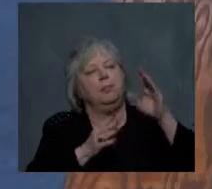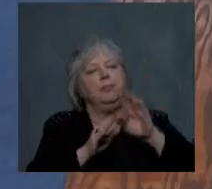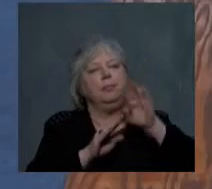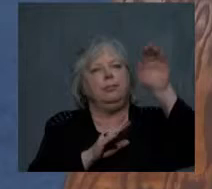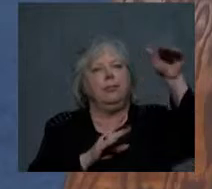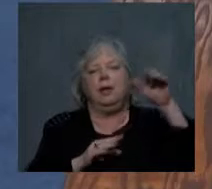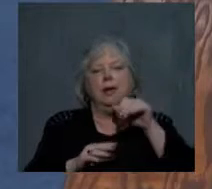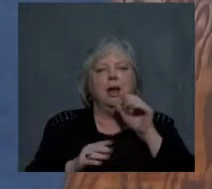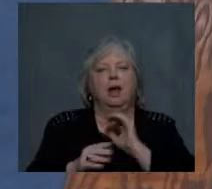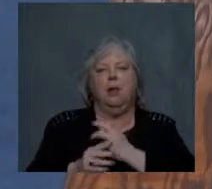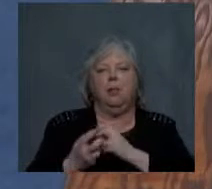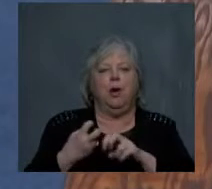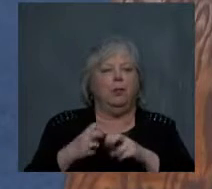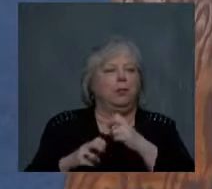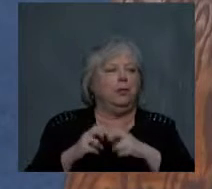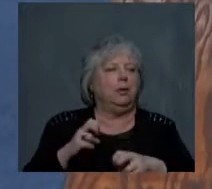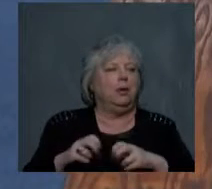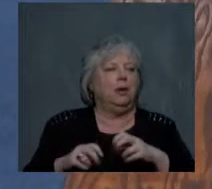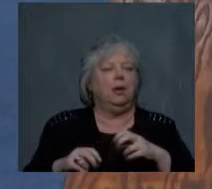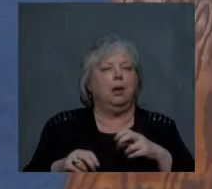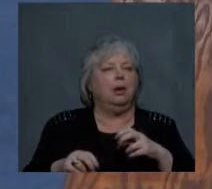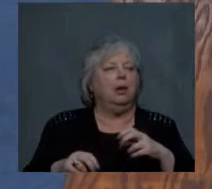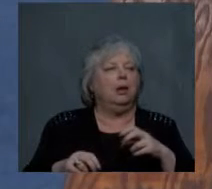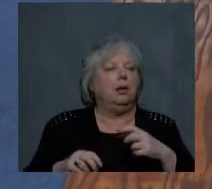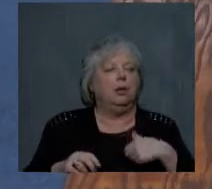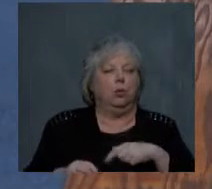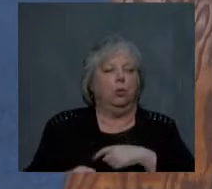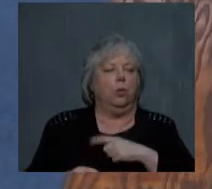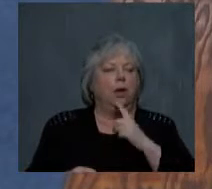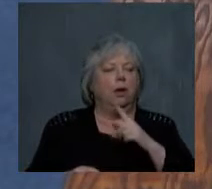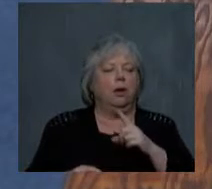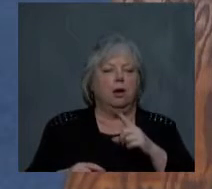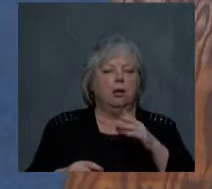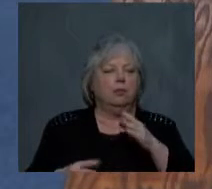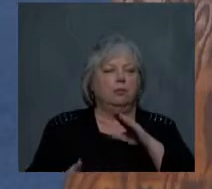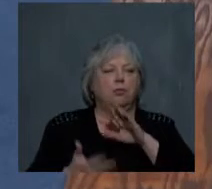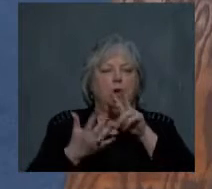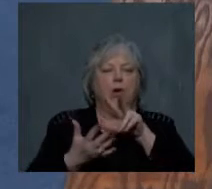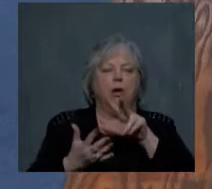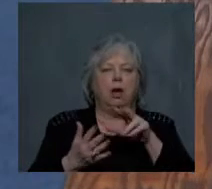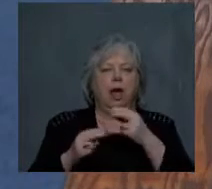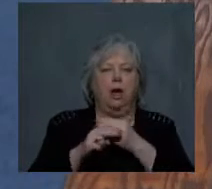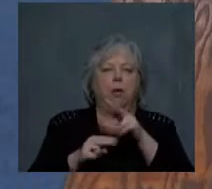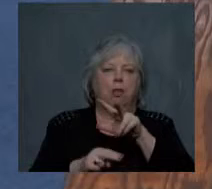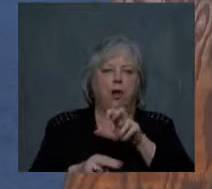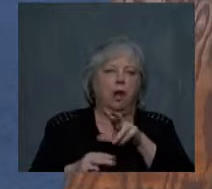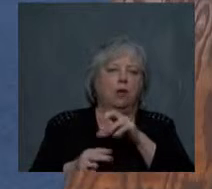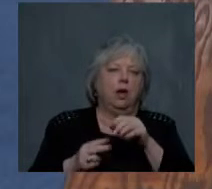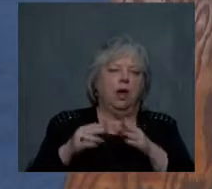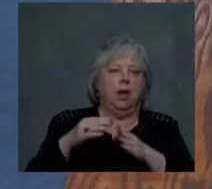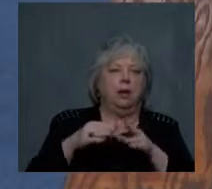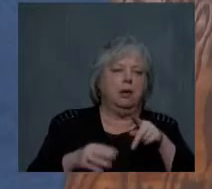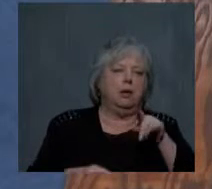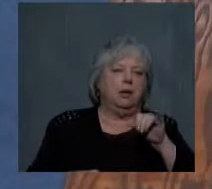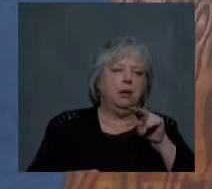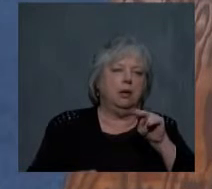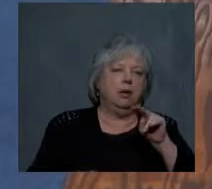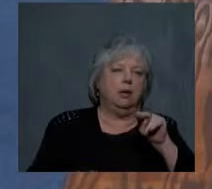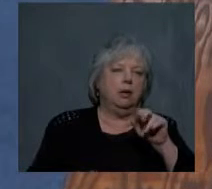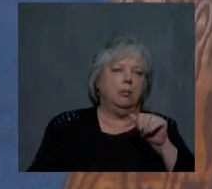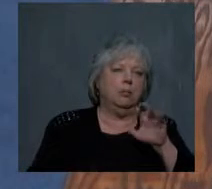and I'll visit with them. We front on 300. We front on Pinnacle Road.